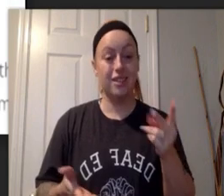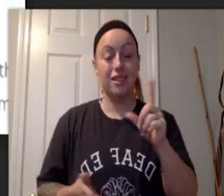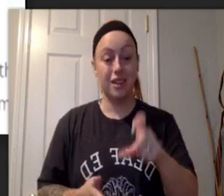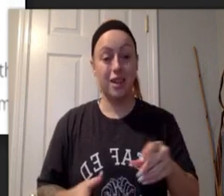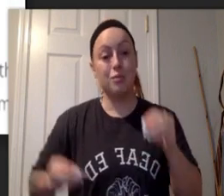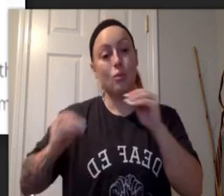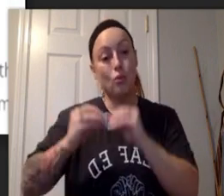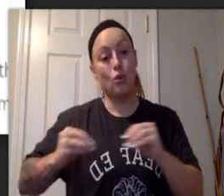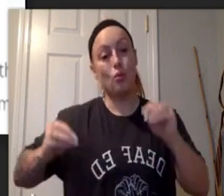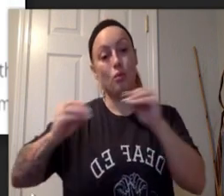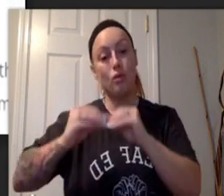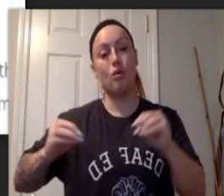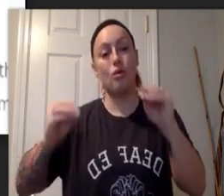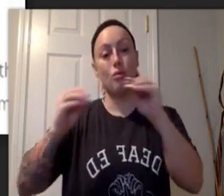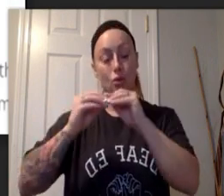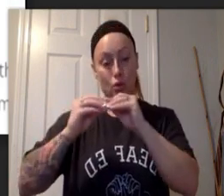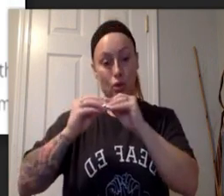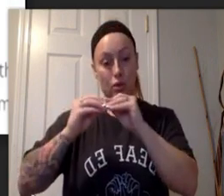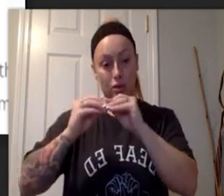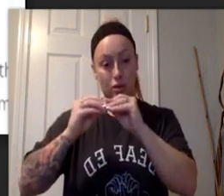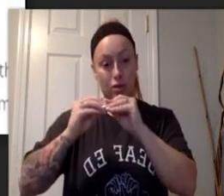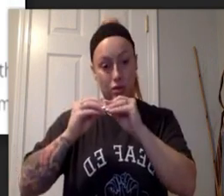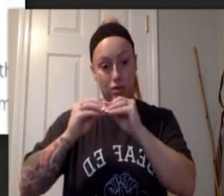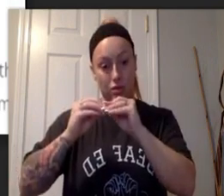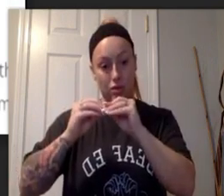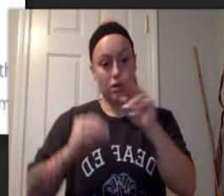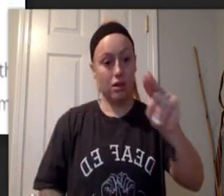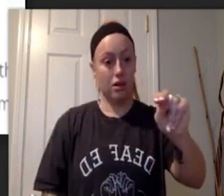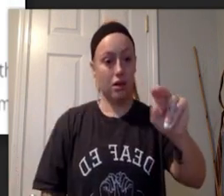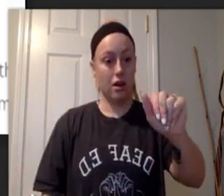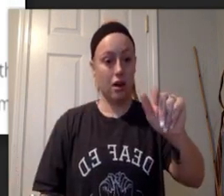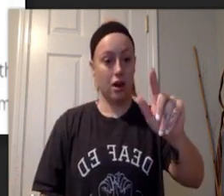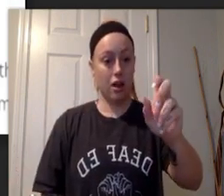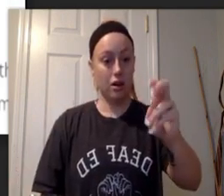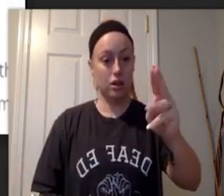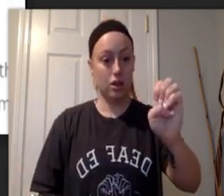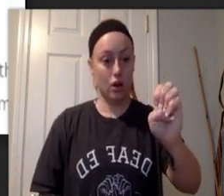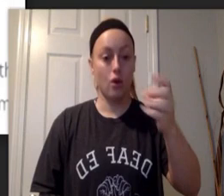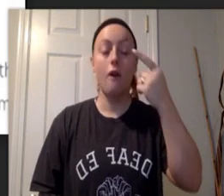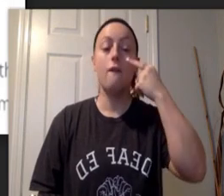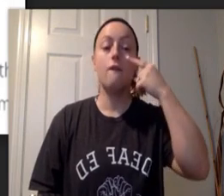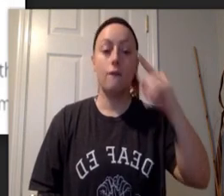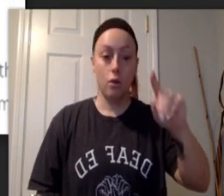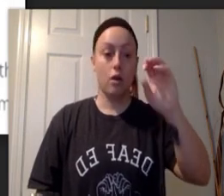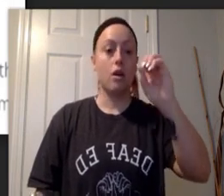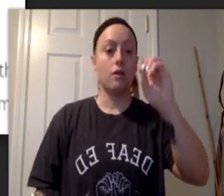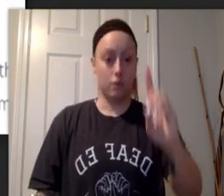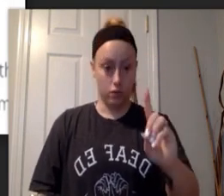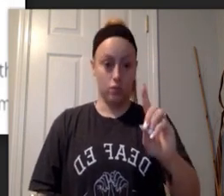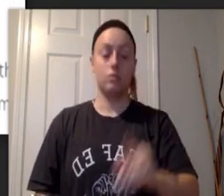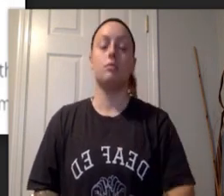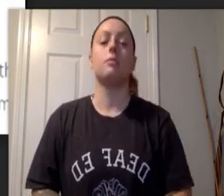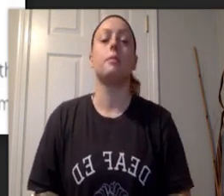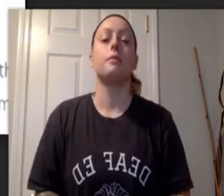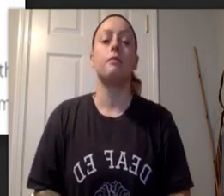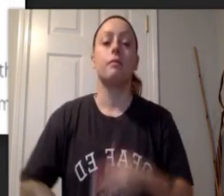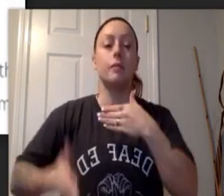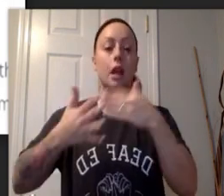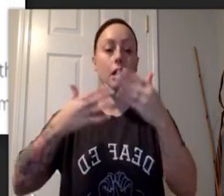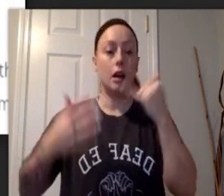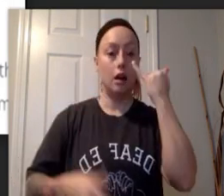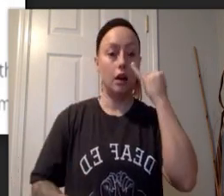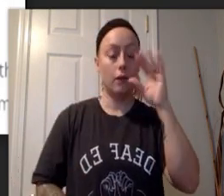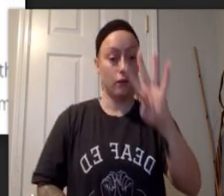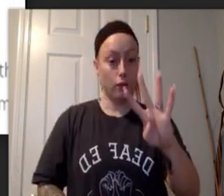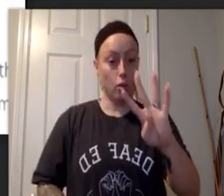being used in overdoses. Manufacturer's instructions for both products, whether it's 4 milligrams of